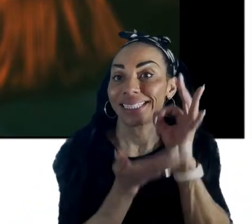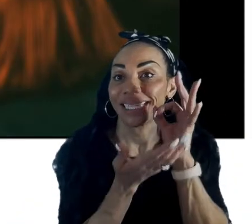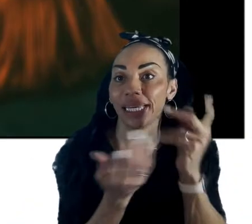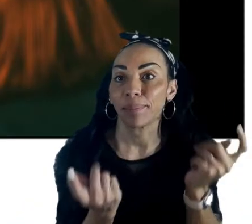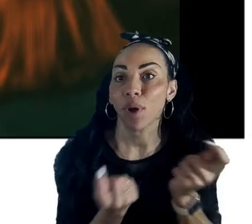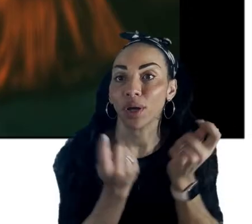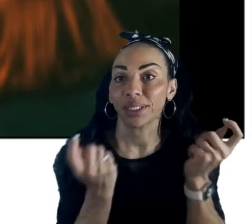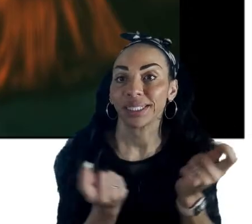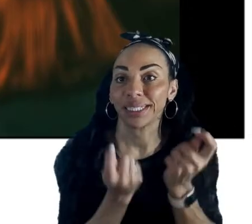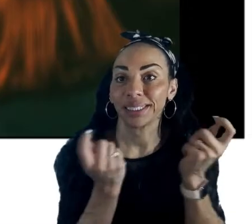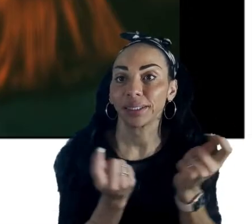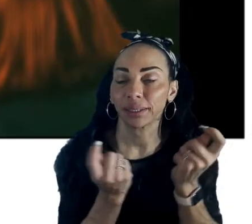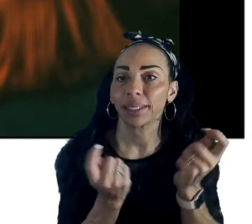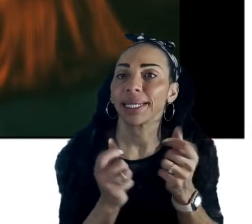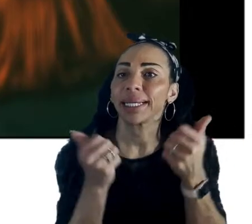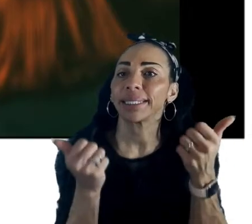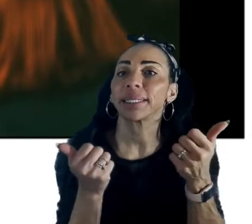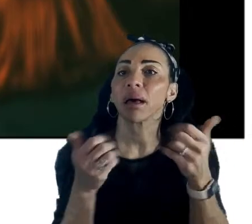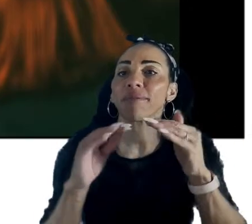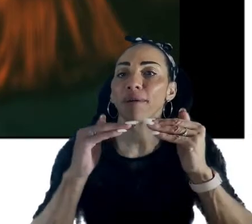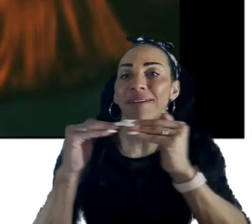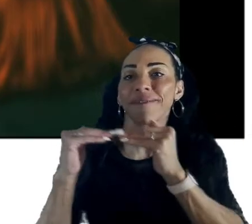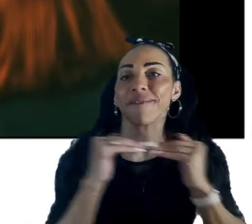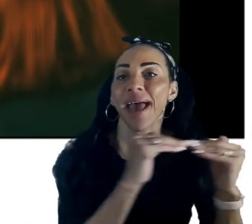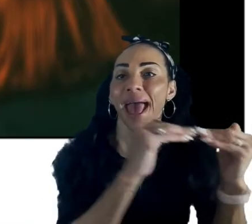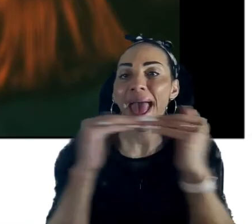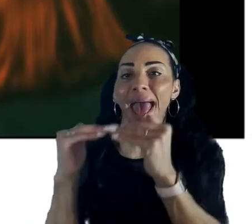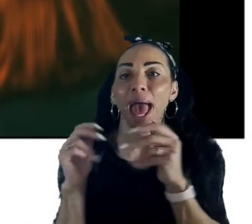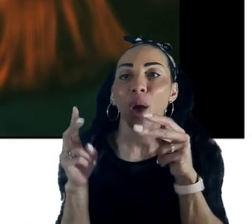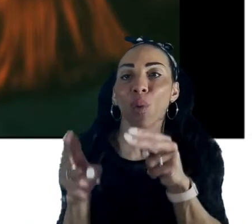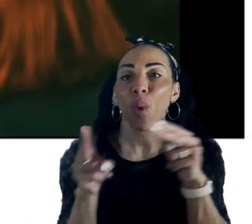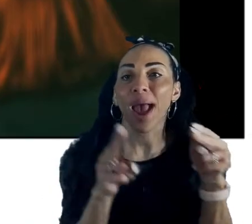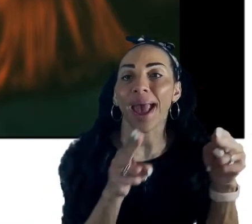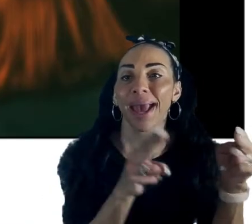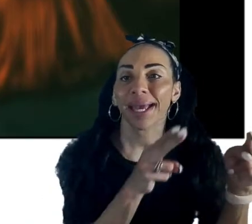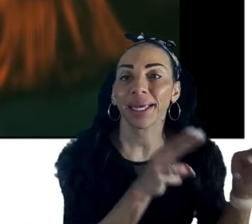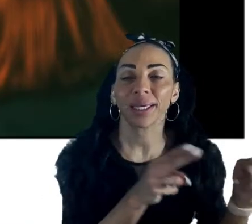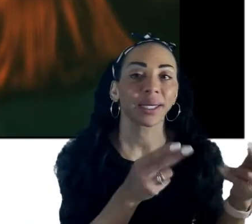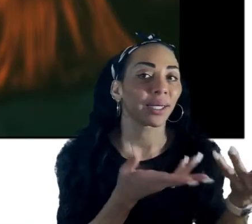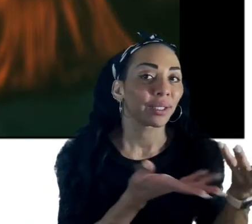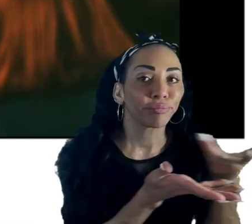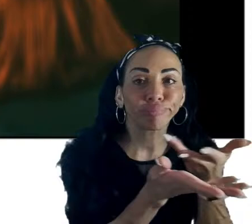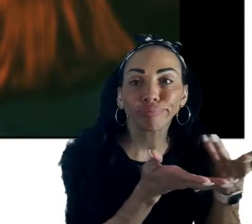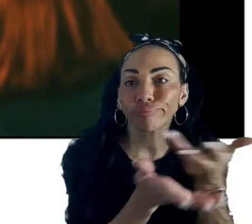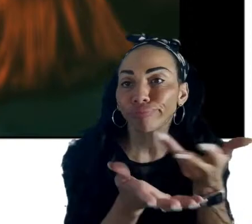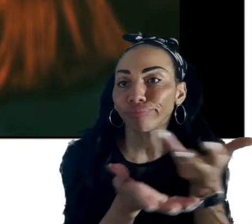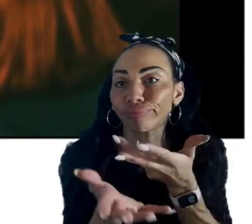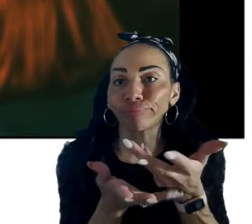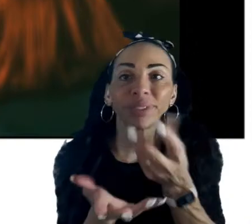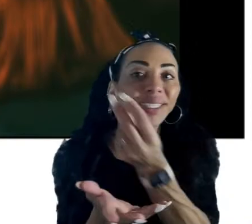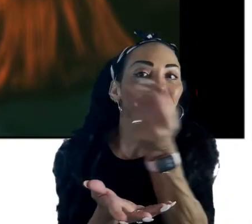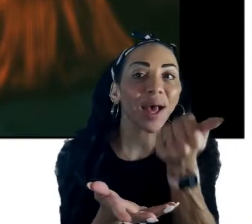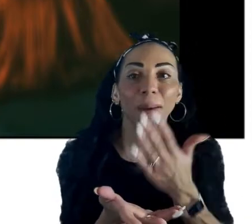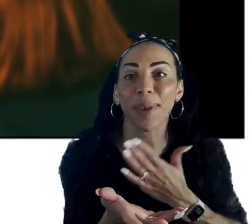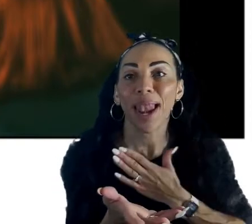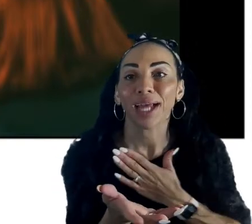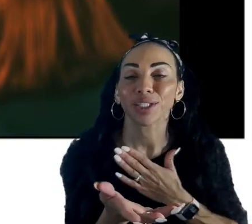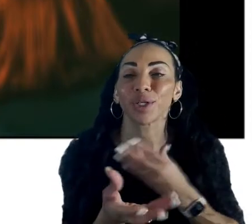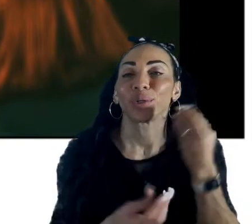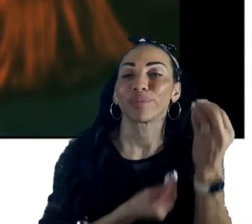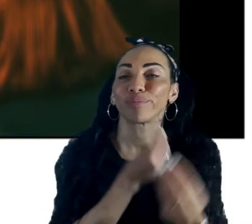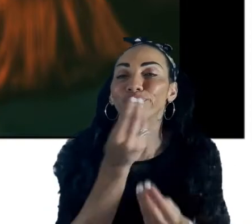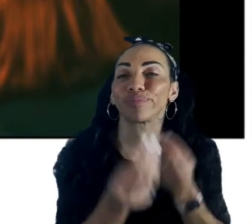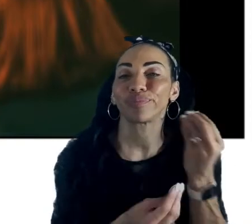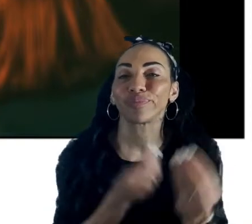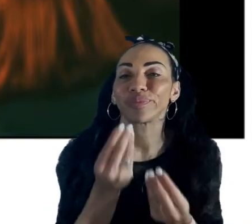people's stories. In a tea party setting, some people like to talk and tell stories, and some people like to sort of be a